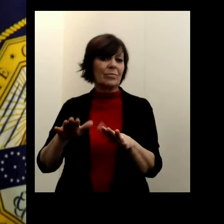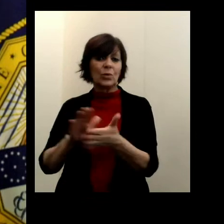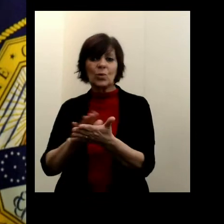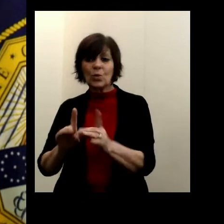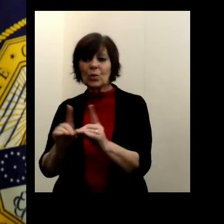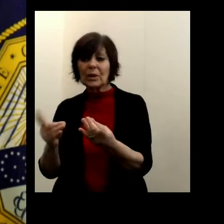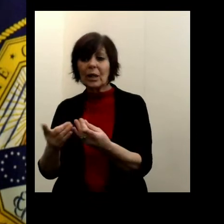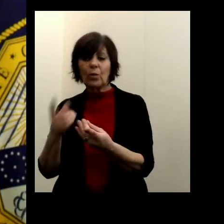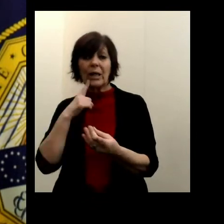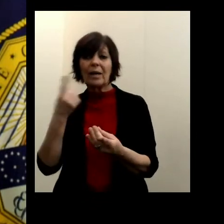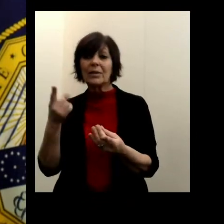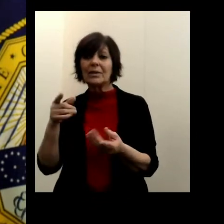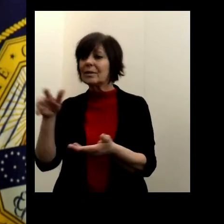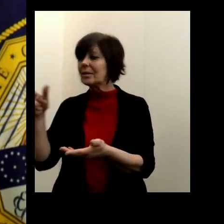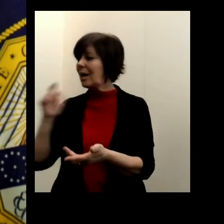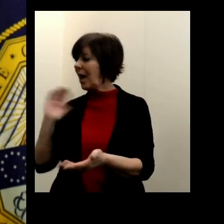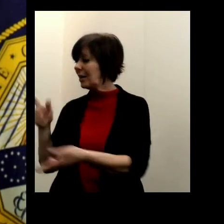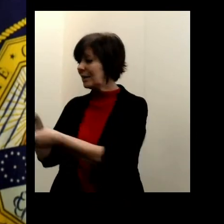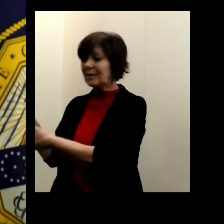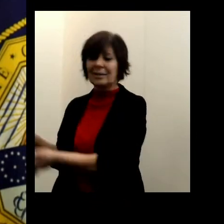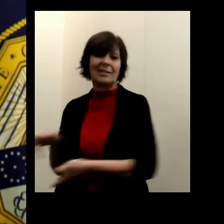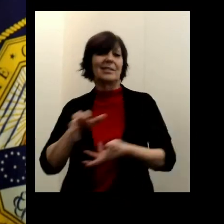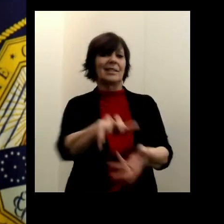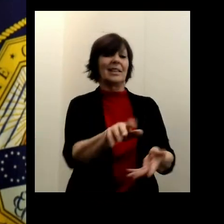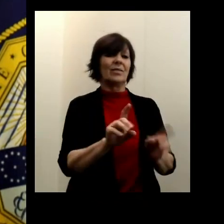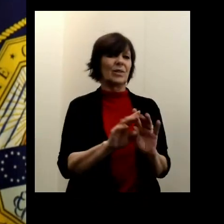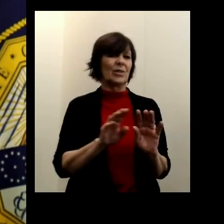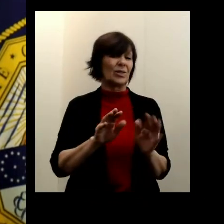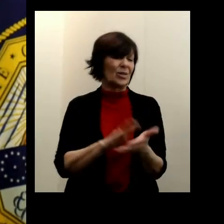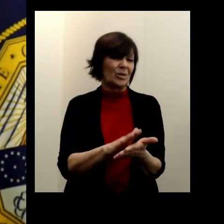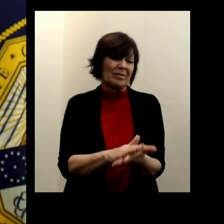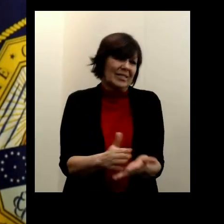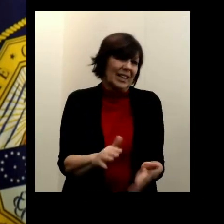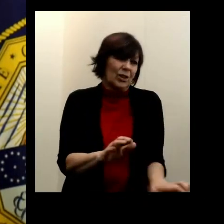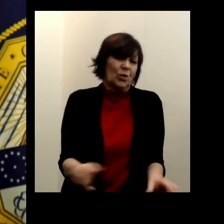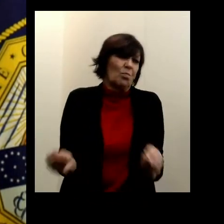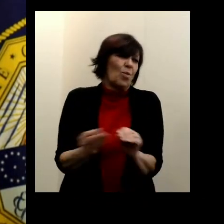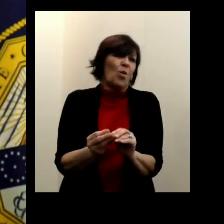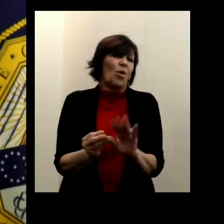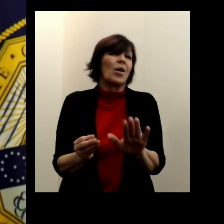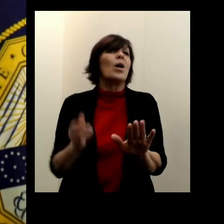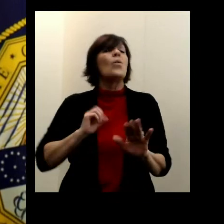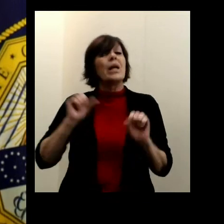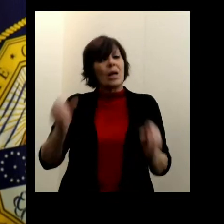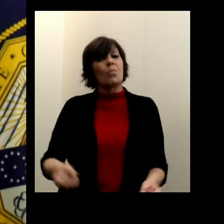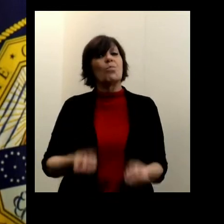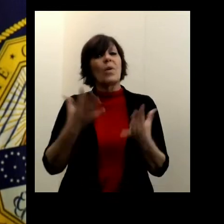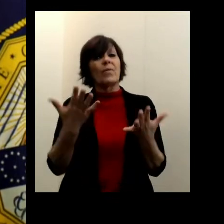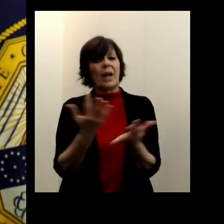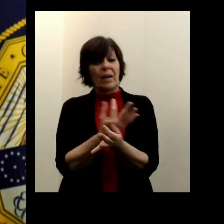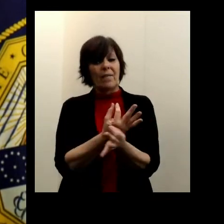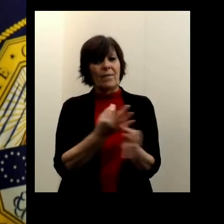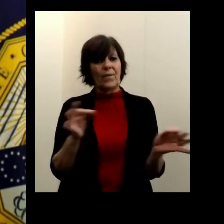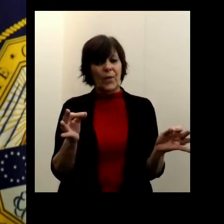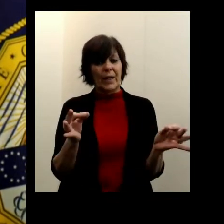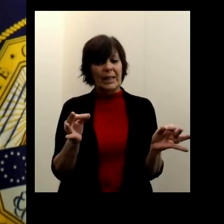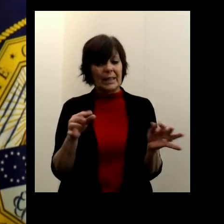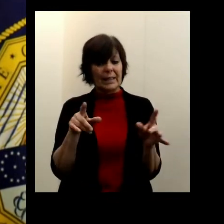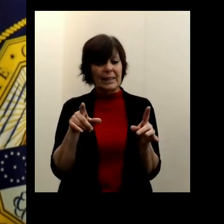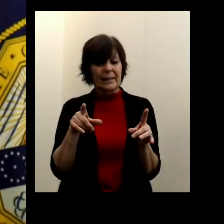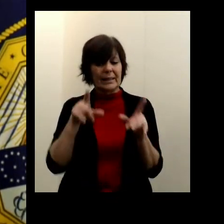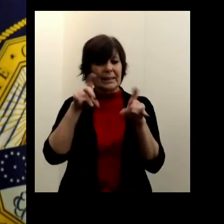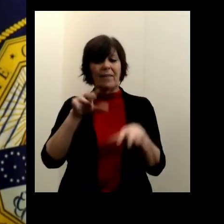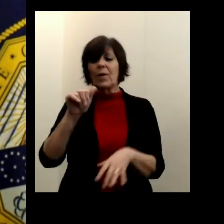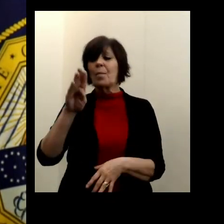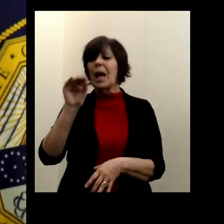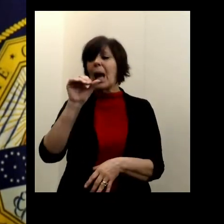do, and also they'd still have to do more. We can provide them free Binax Now testing kits from the Abbott